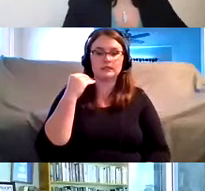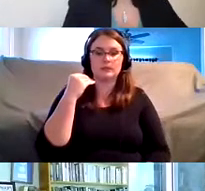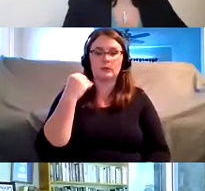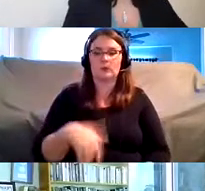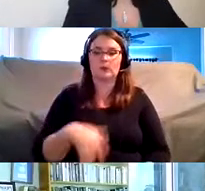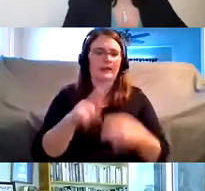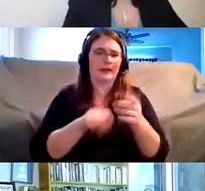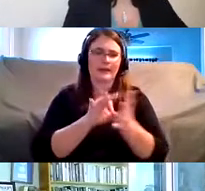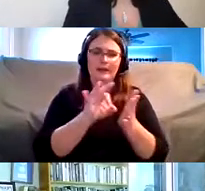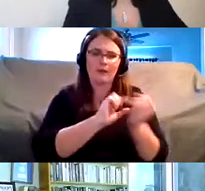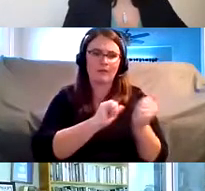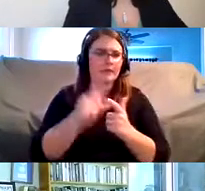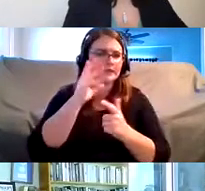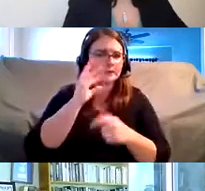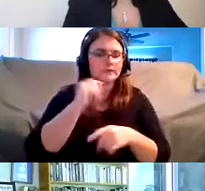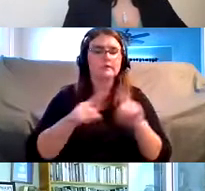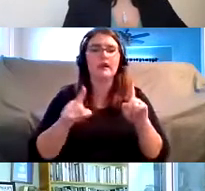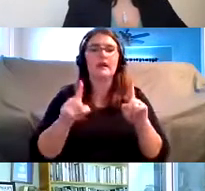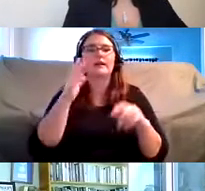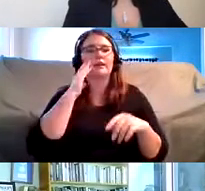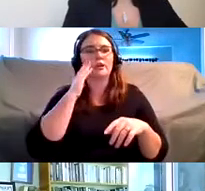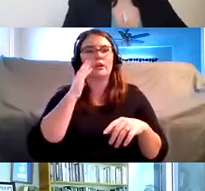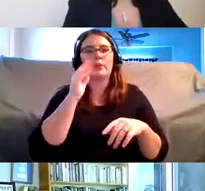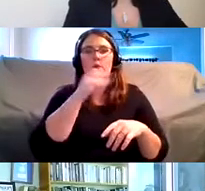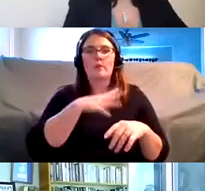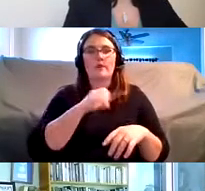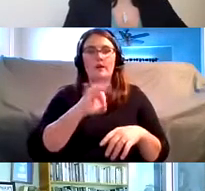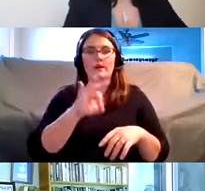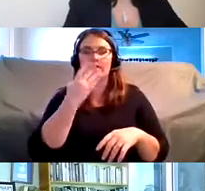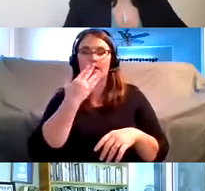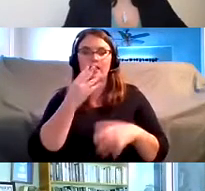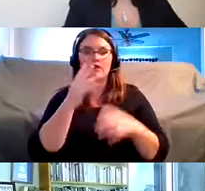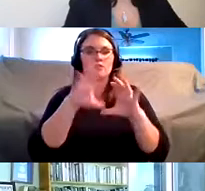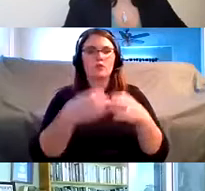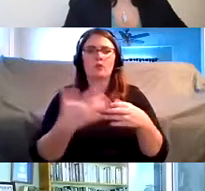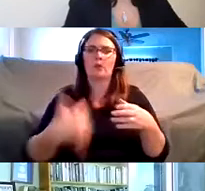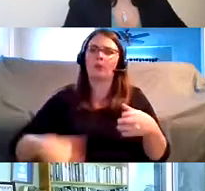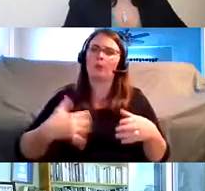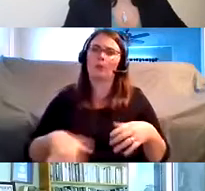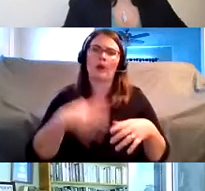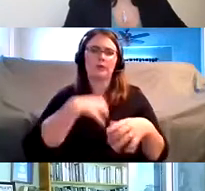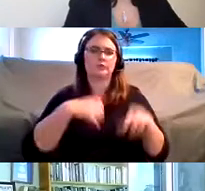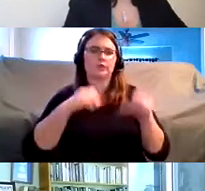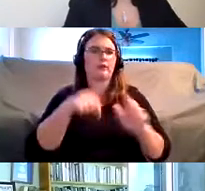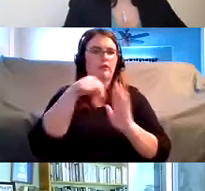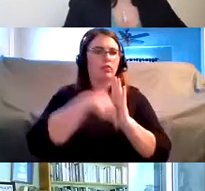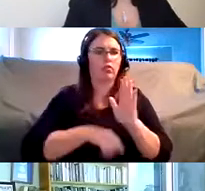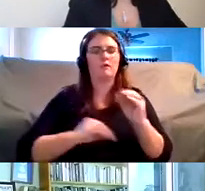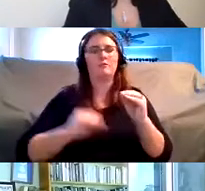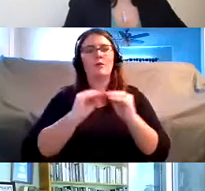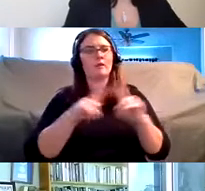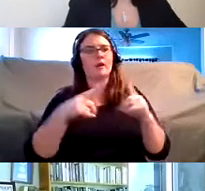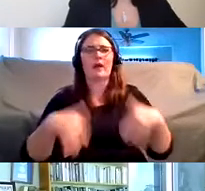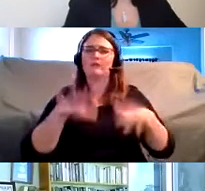getting to know the women of color group. Oh my goodness, I wish I could go more. It was great. And then having my mentor